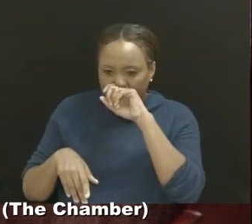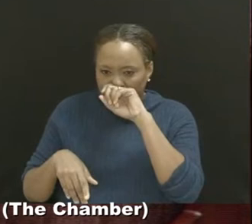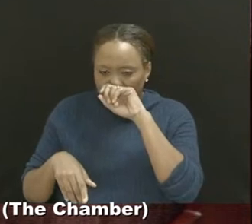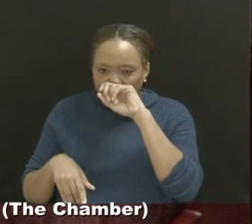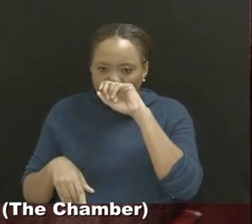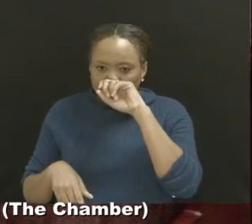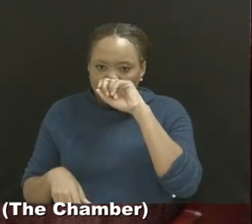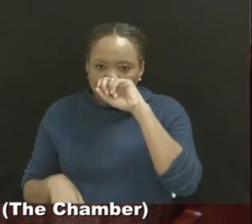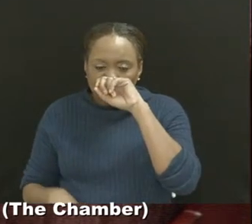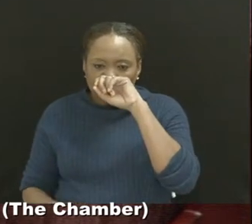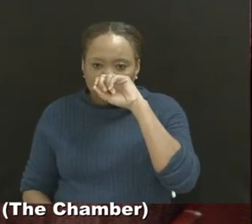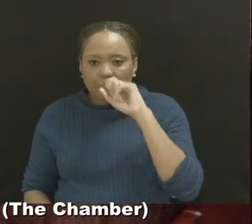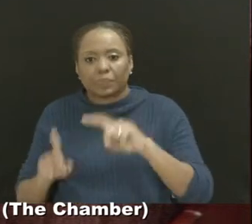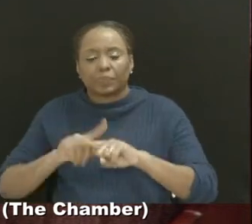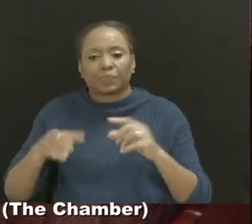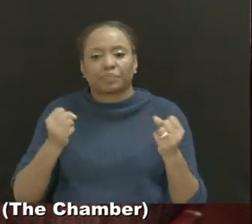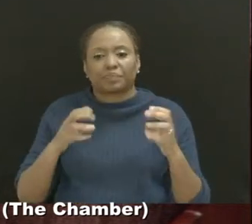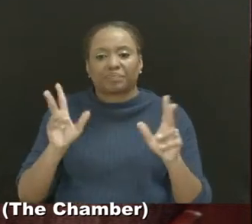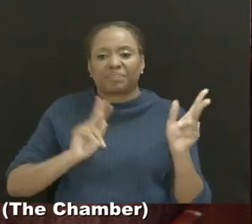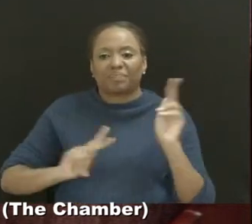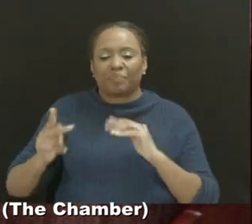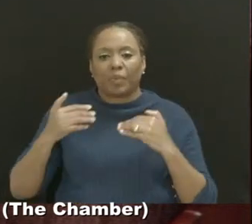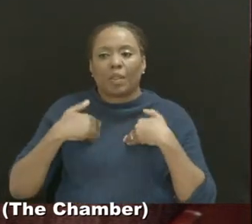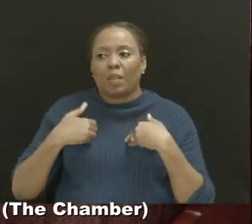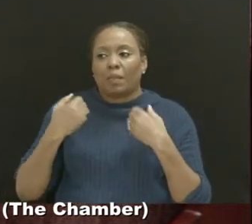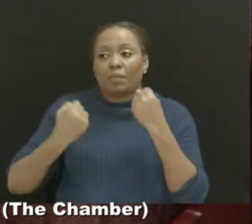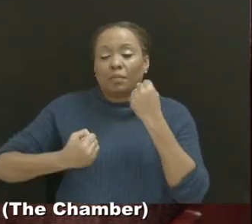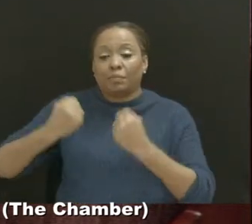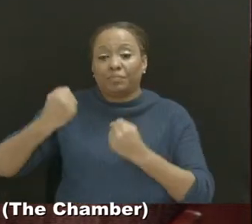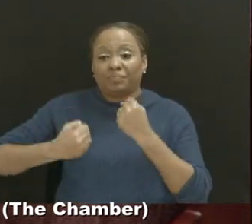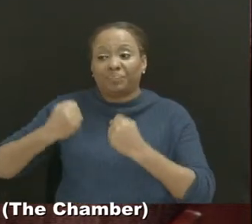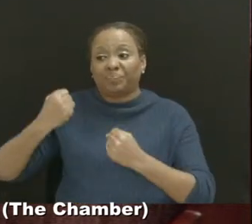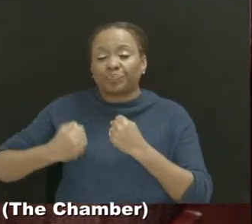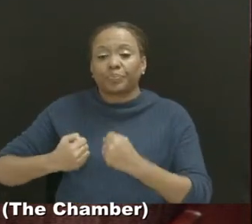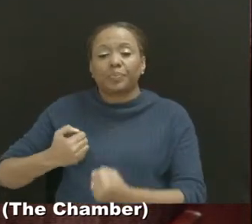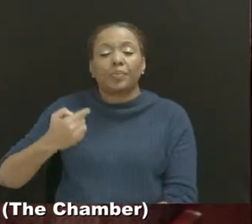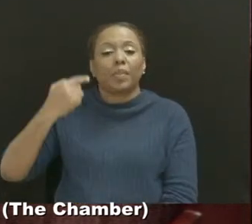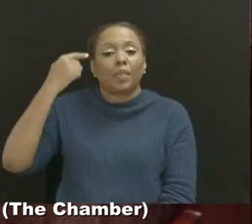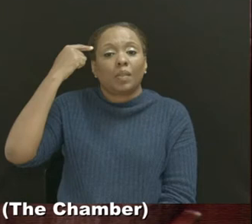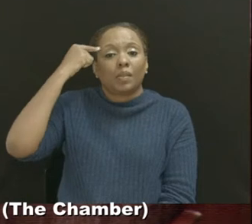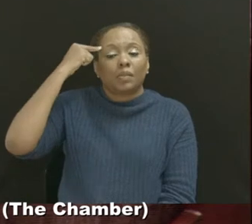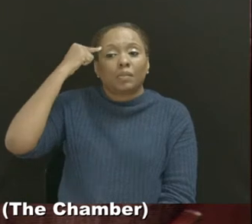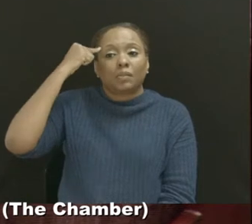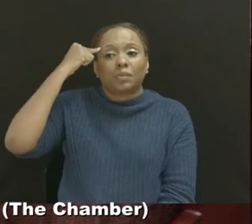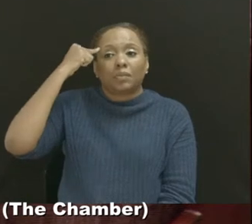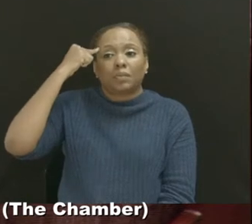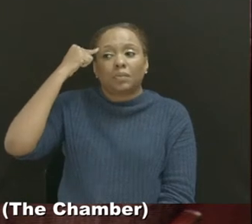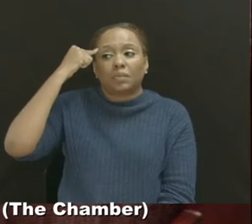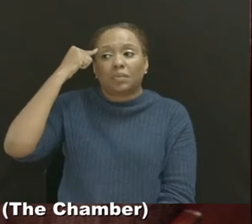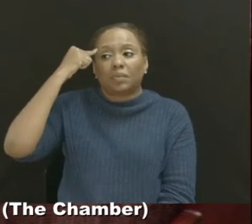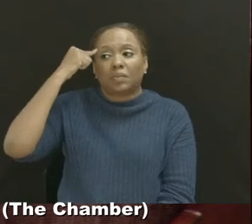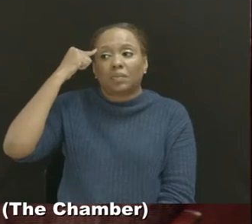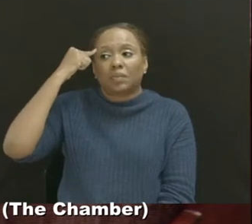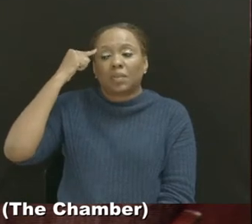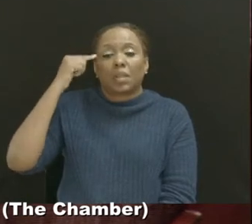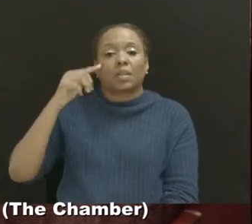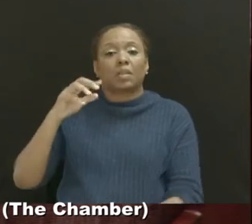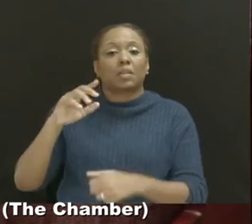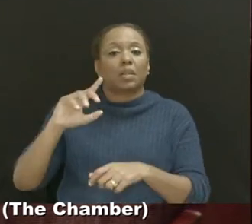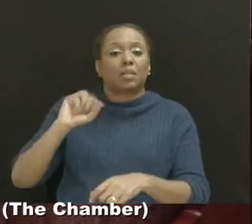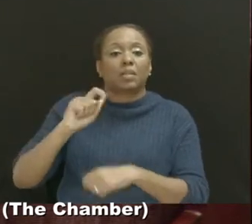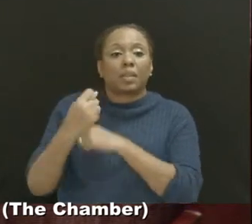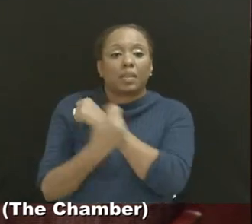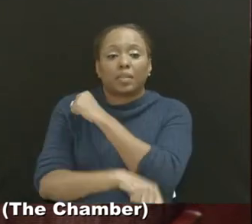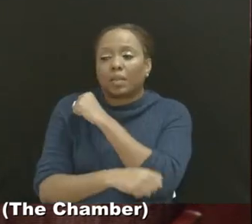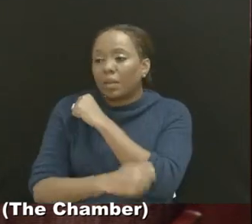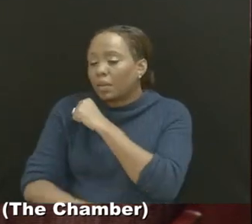in Barbados who have vehicles, motor vehicles, seem to think that the center of Barbados is the dumping ground. And you know, we